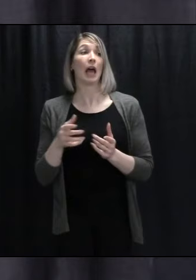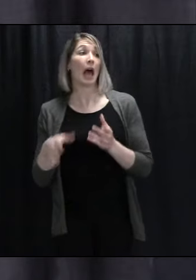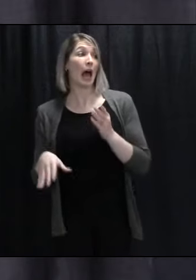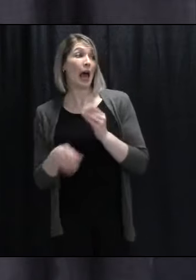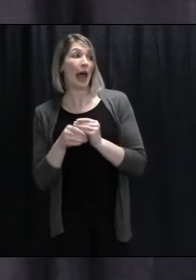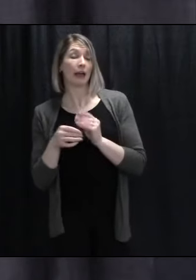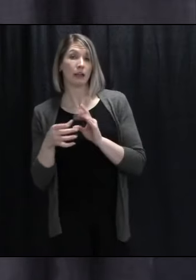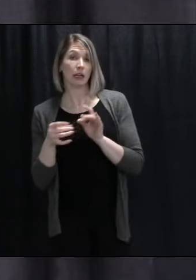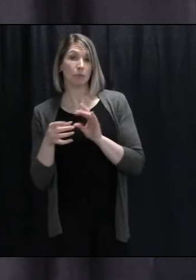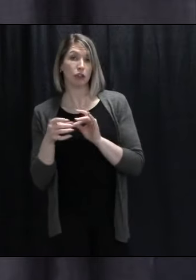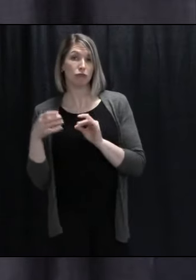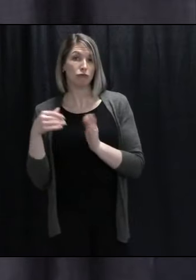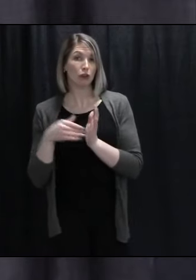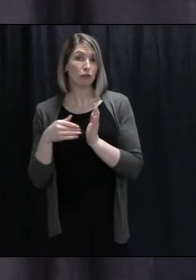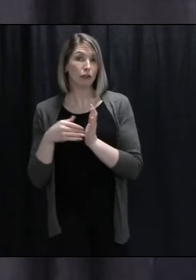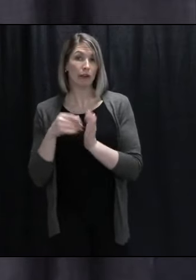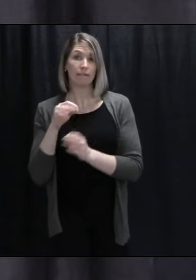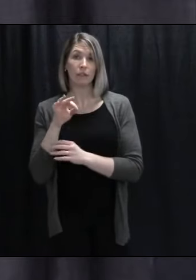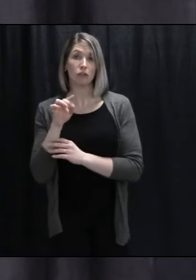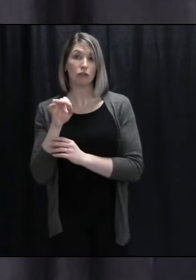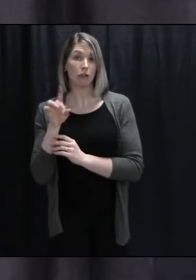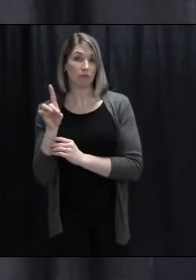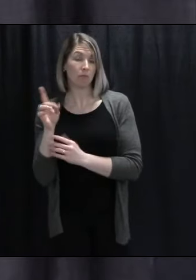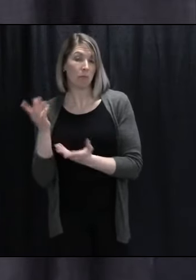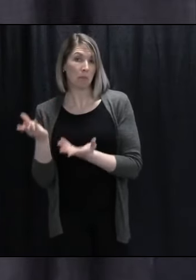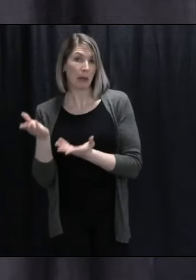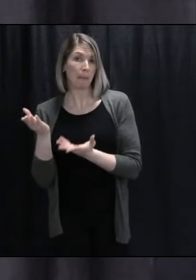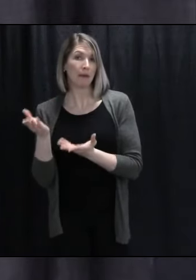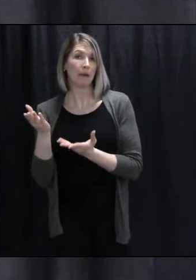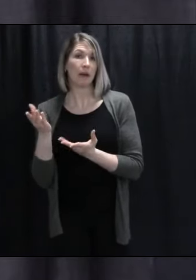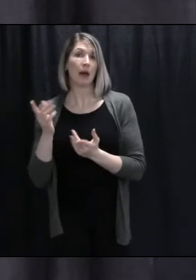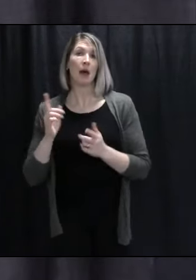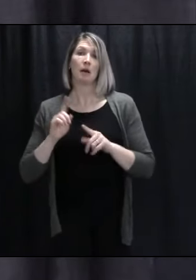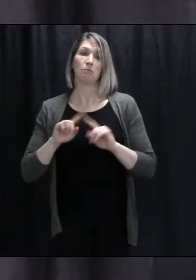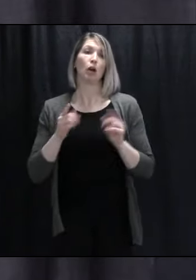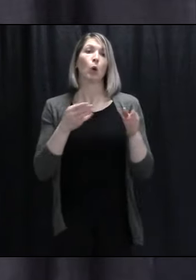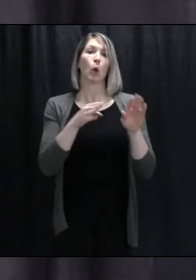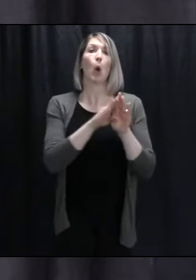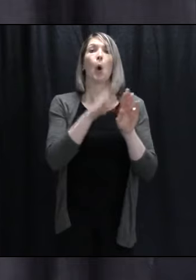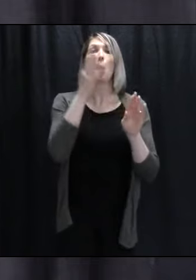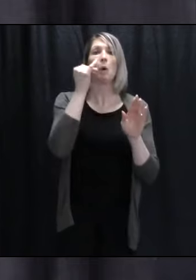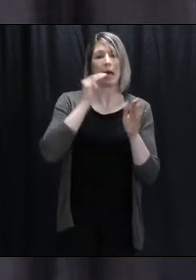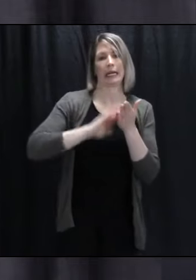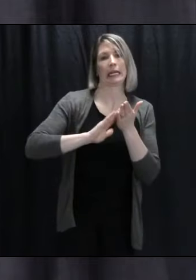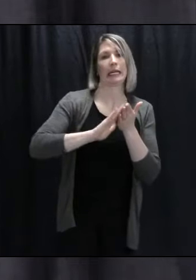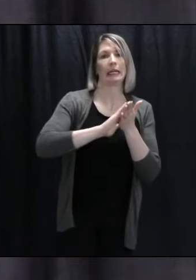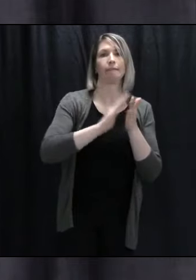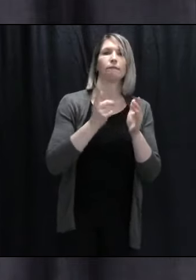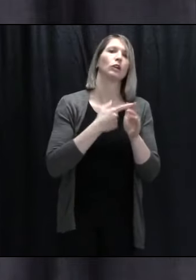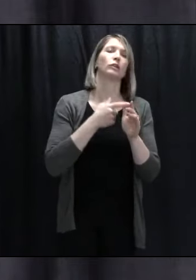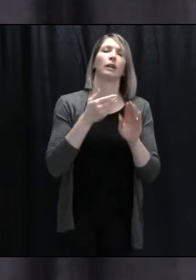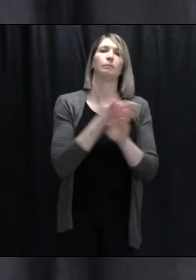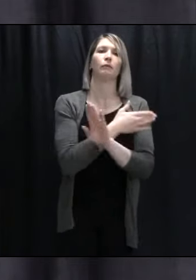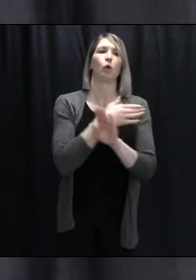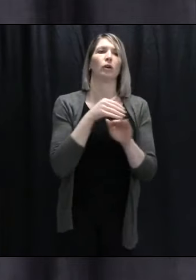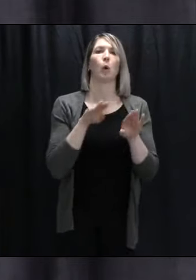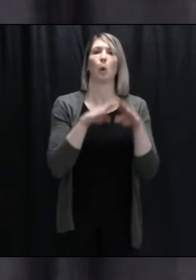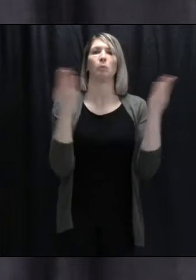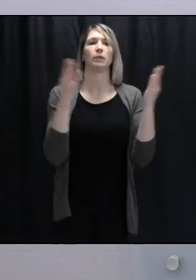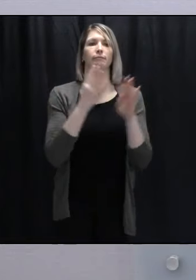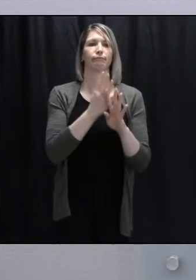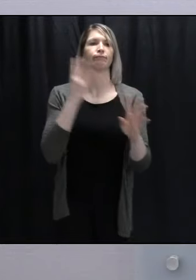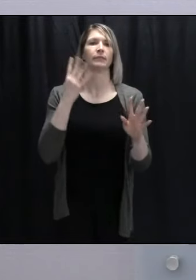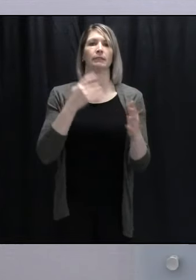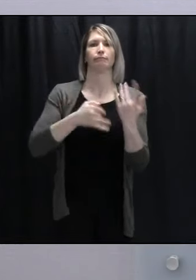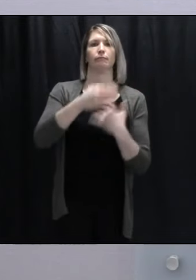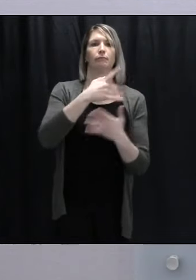like to add something to that, but I mean, really, it's about getting the place cleaned up before you put more people back in there. Yeah, and the contact